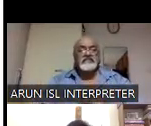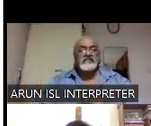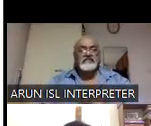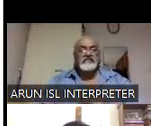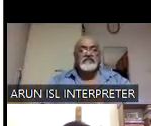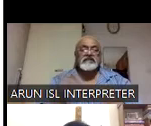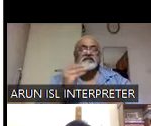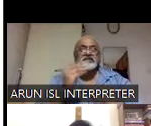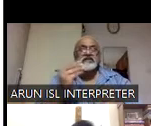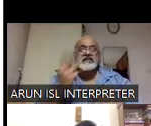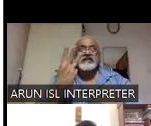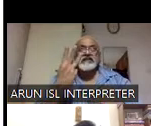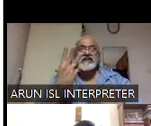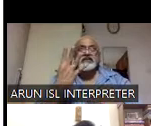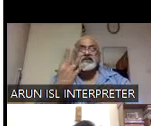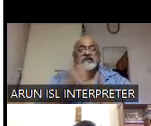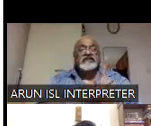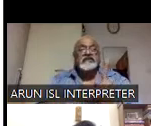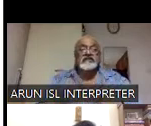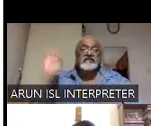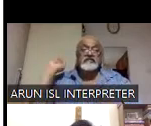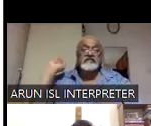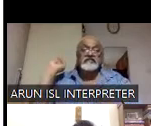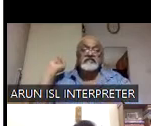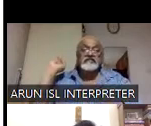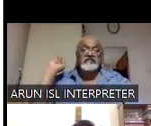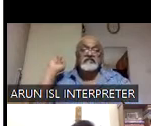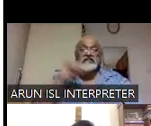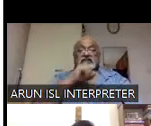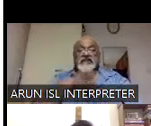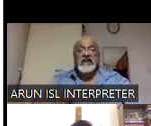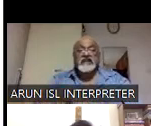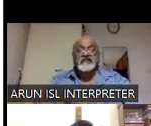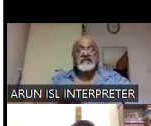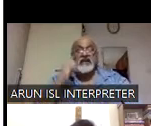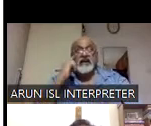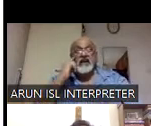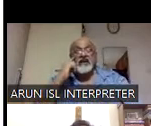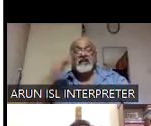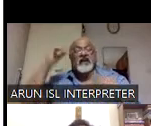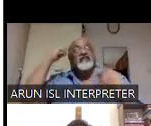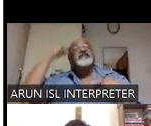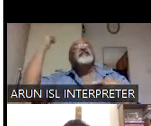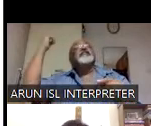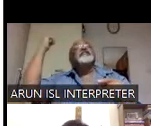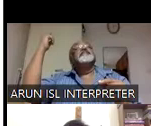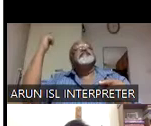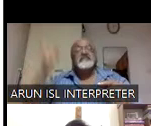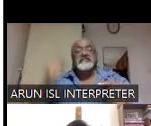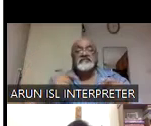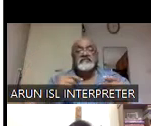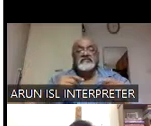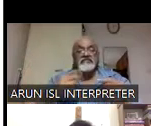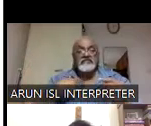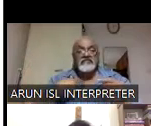34 years to be specific, I was just like you, young, with an eye full of dreams, and I